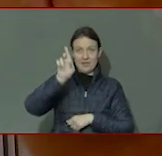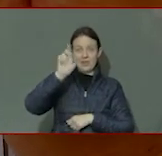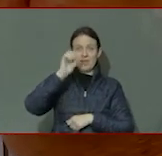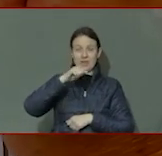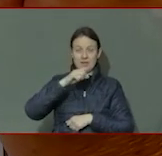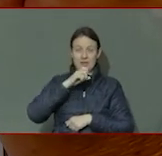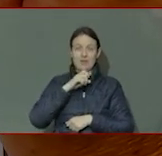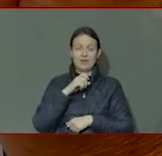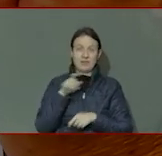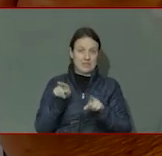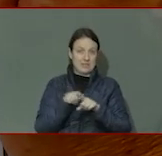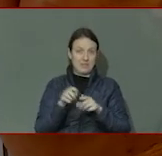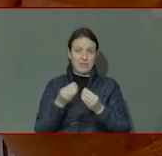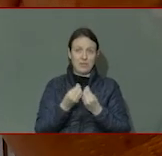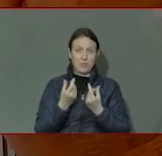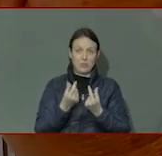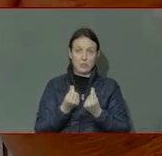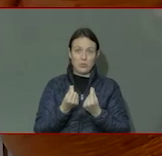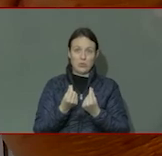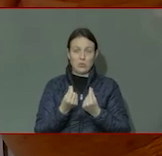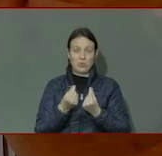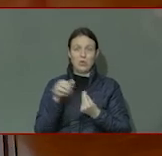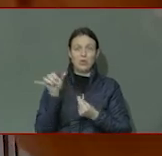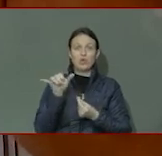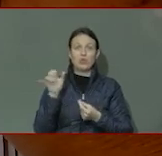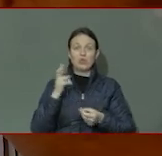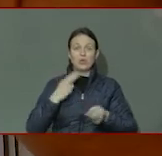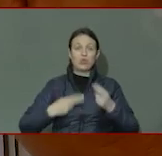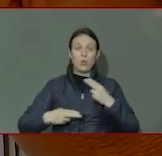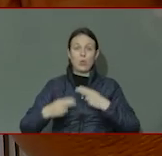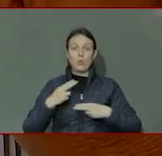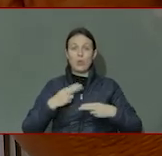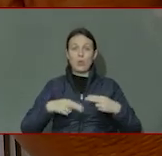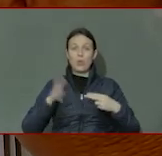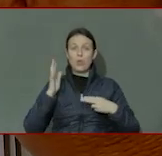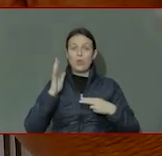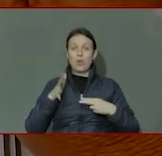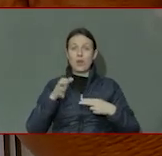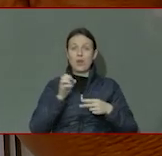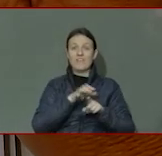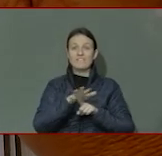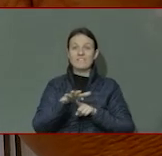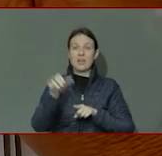mechanism. But under the influence of which hormone will salts move back here?